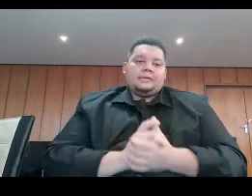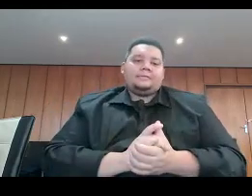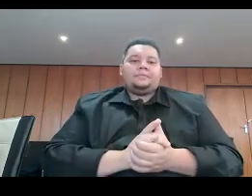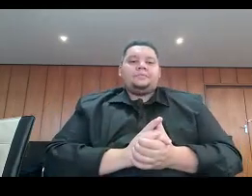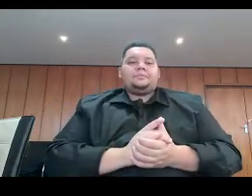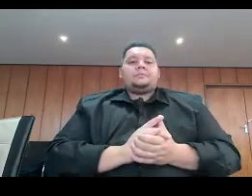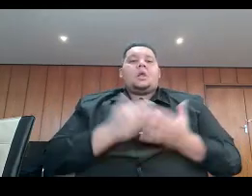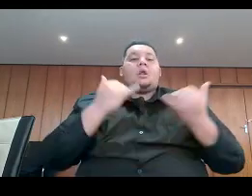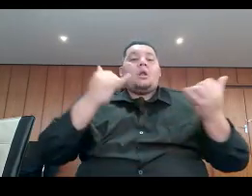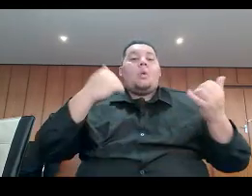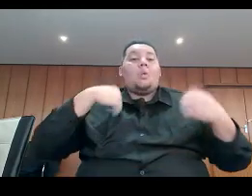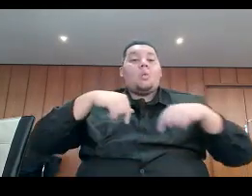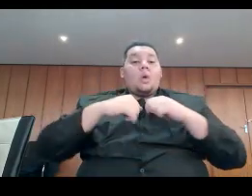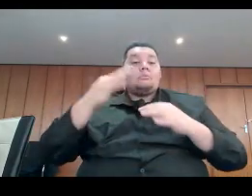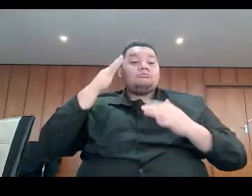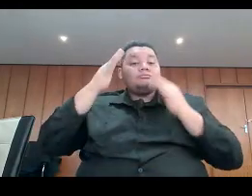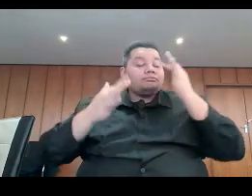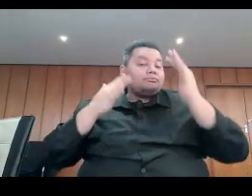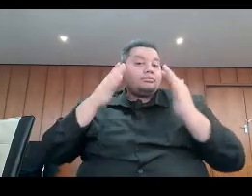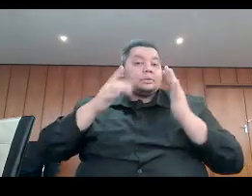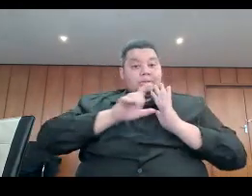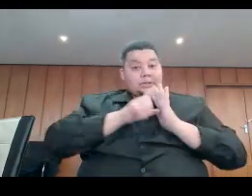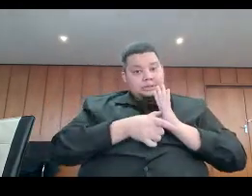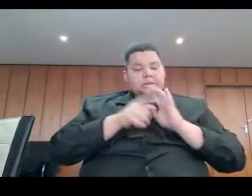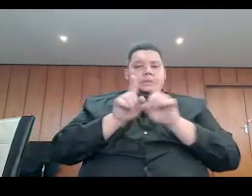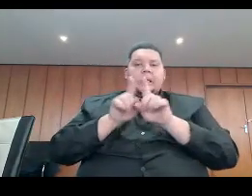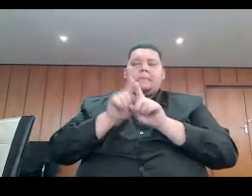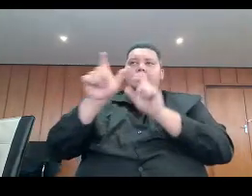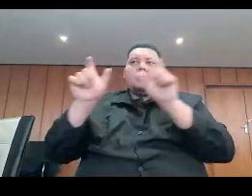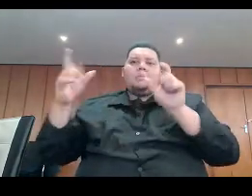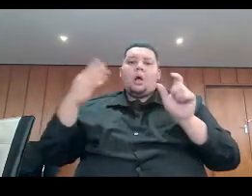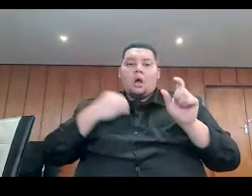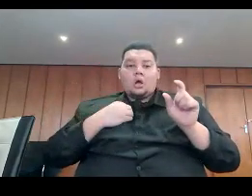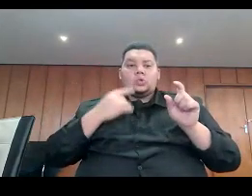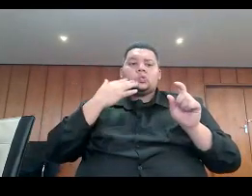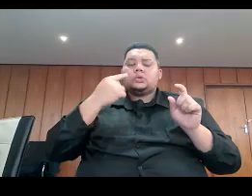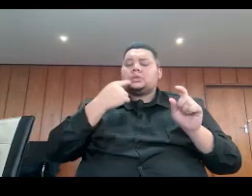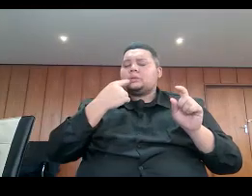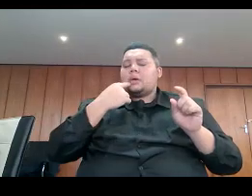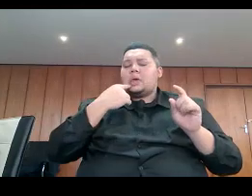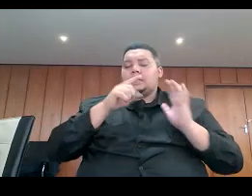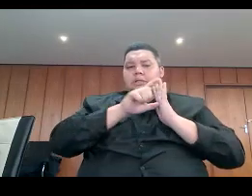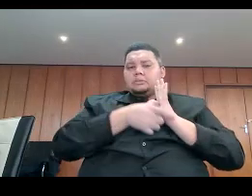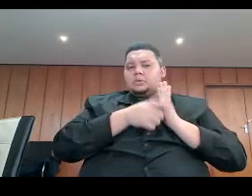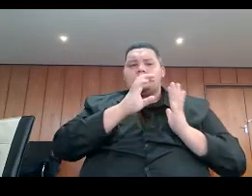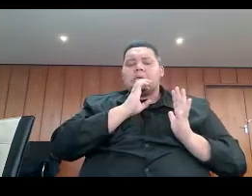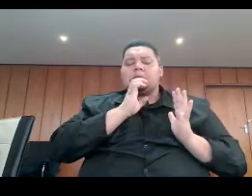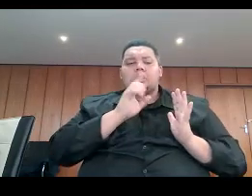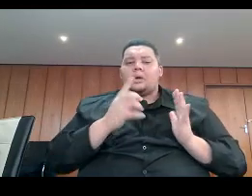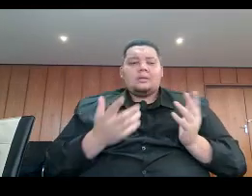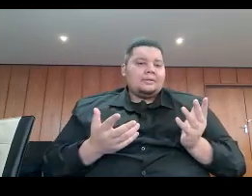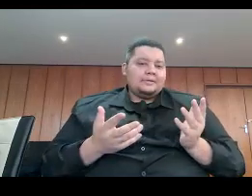So when you think about disabilities, and people often ask me, like, you talk about disabilities, what do you actually